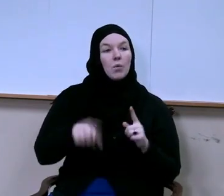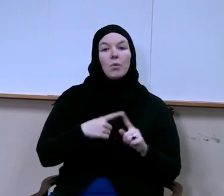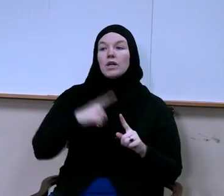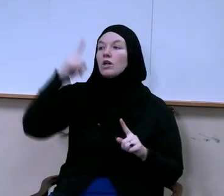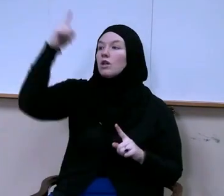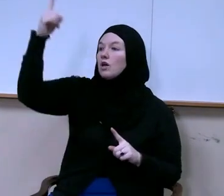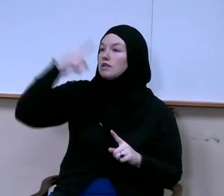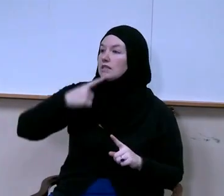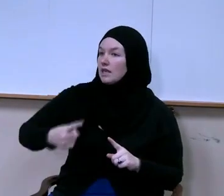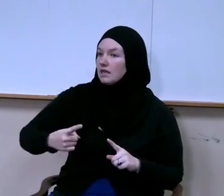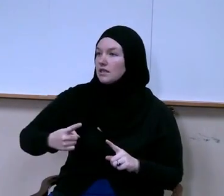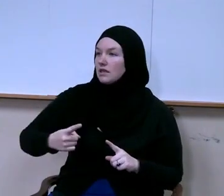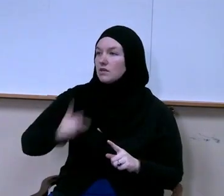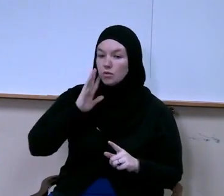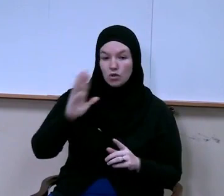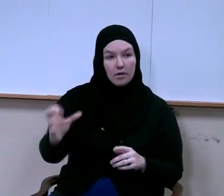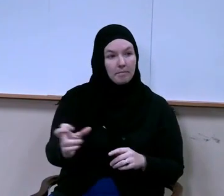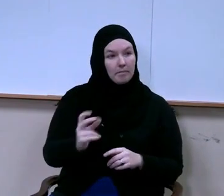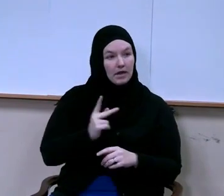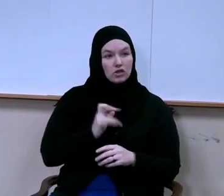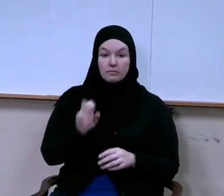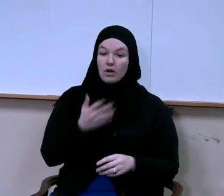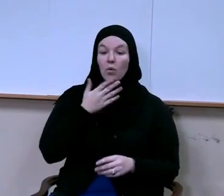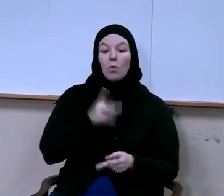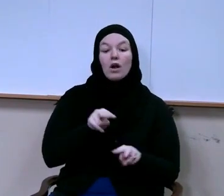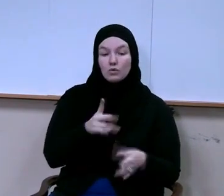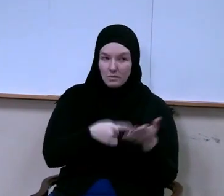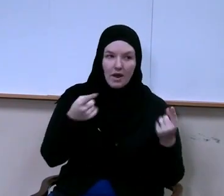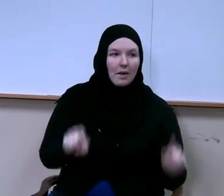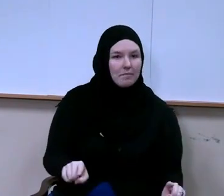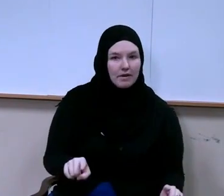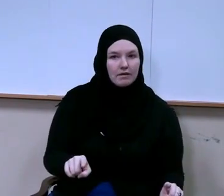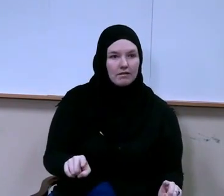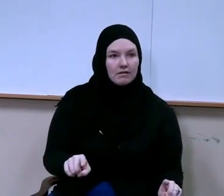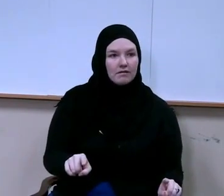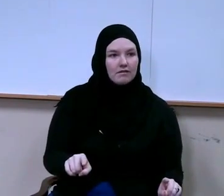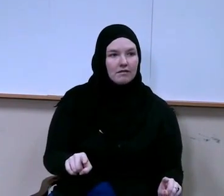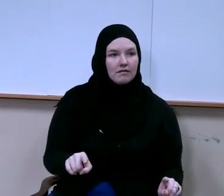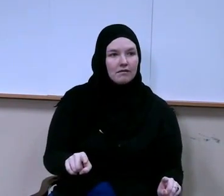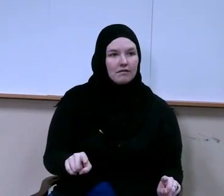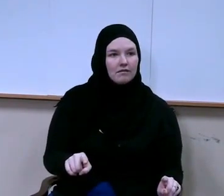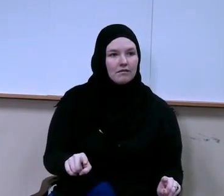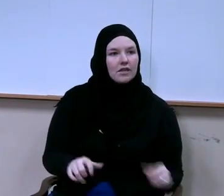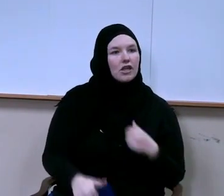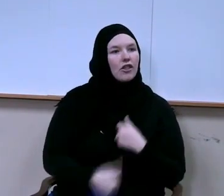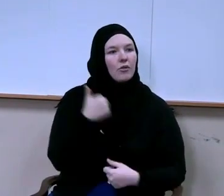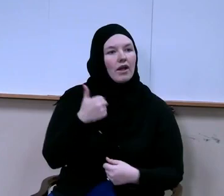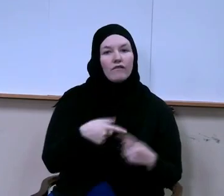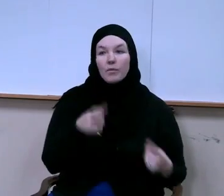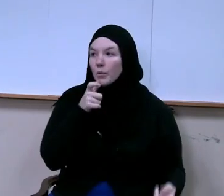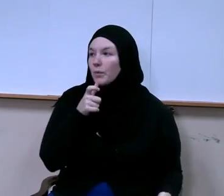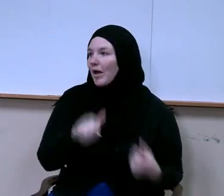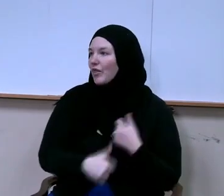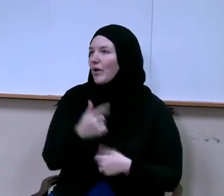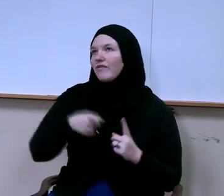And when Allah says, we will get you back, you better watch what's going to happen. It's a threat. From whom?